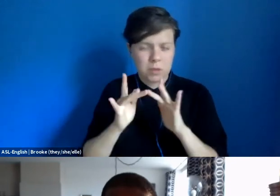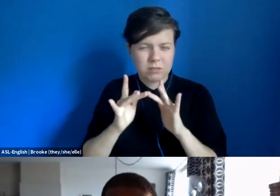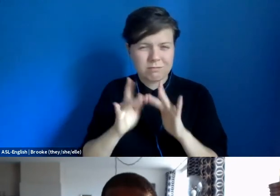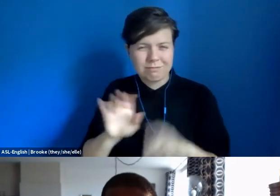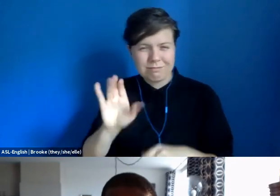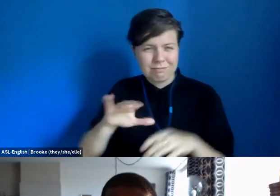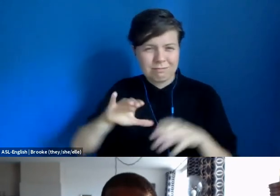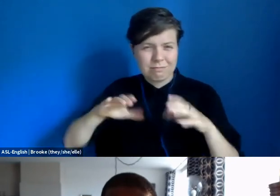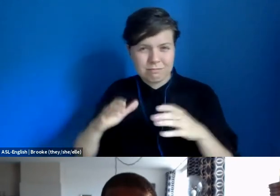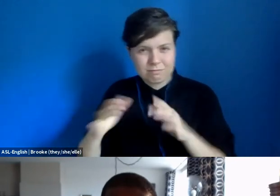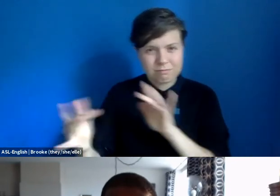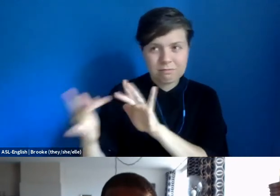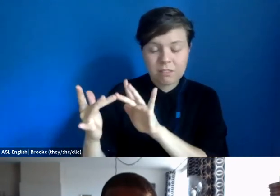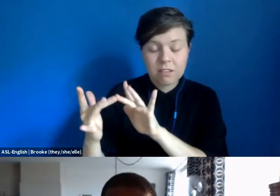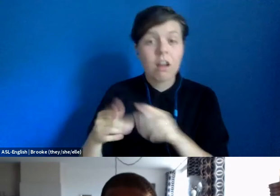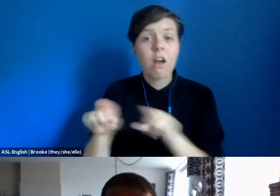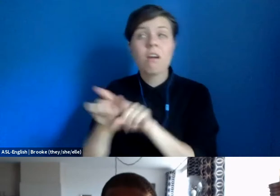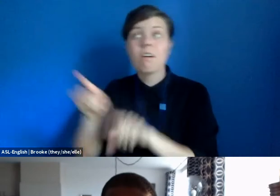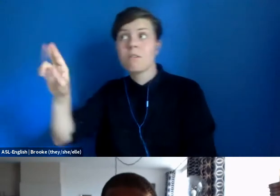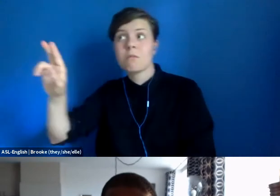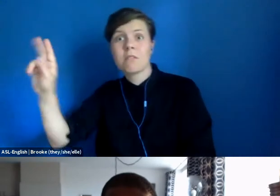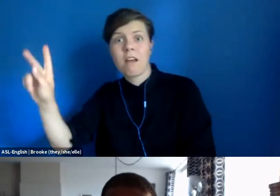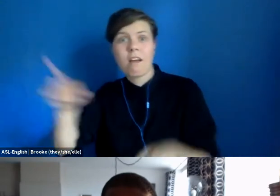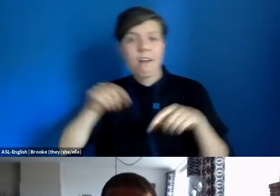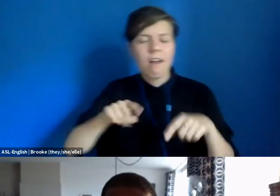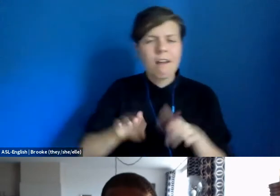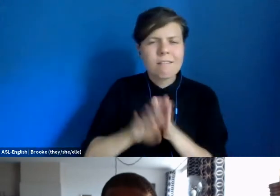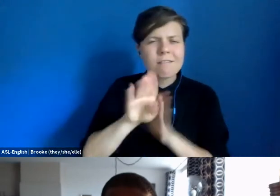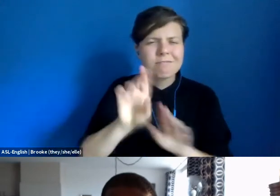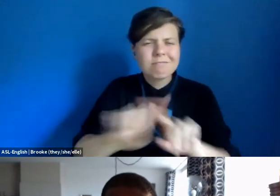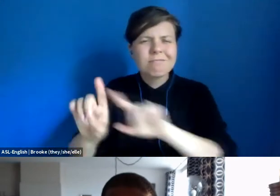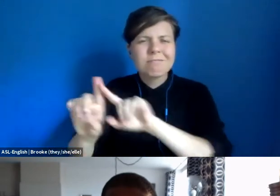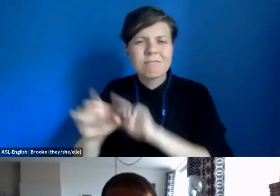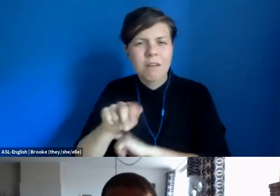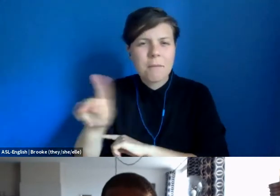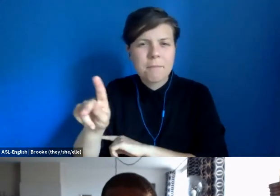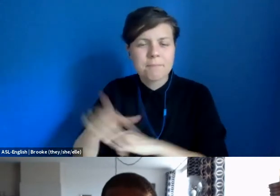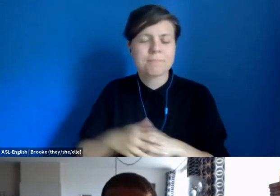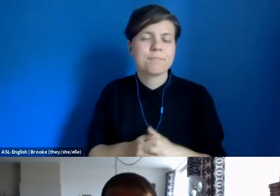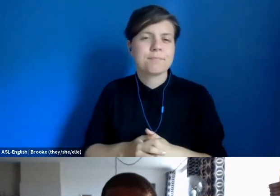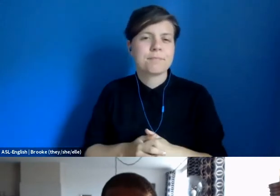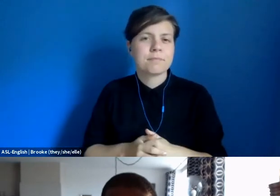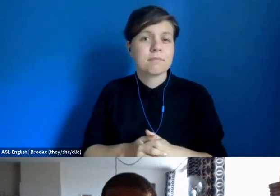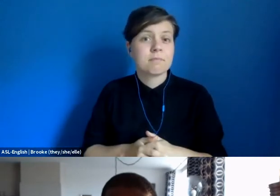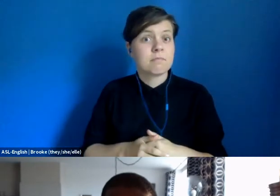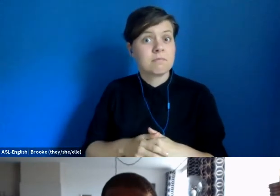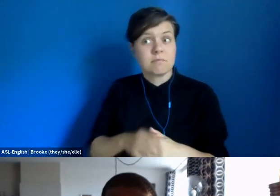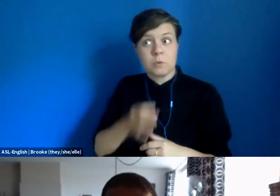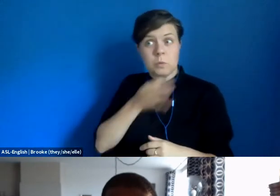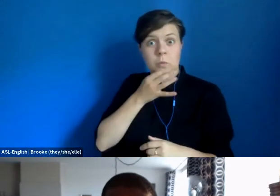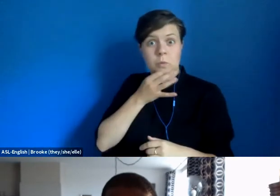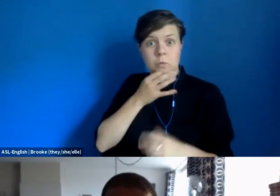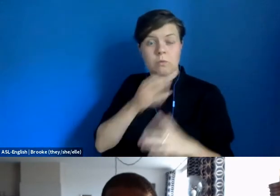development over in the UK and over here. And yeah, we're just about to start on some work with NNAC on some